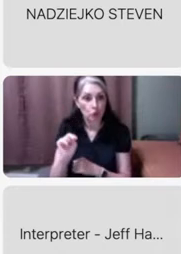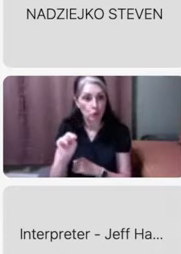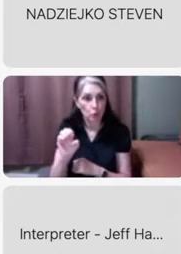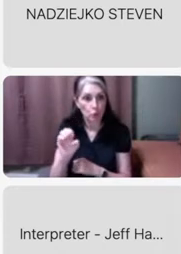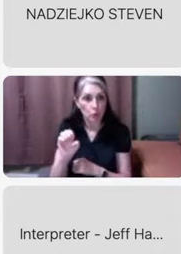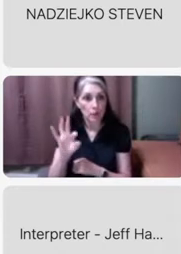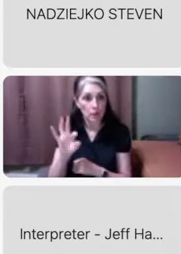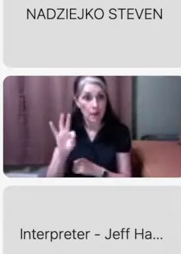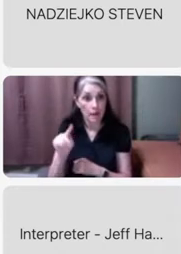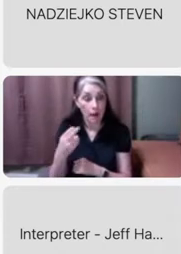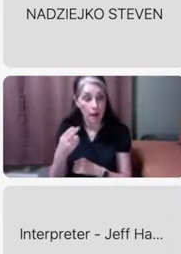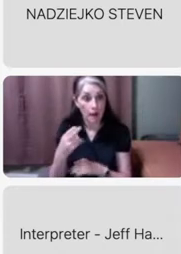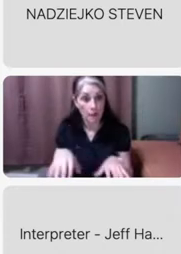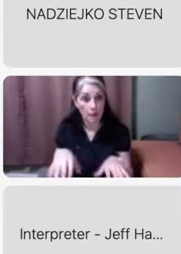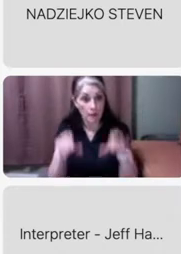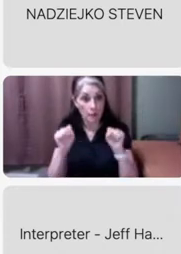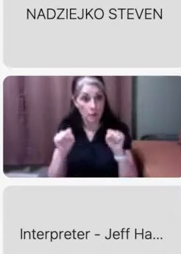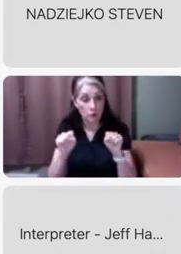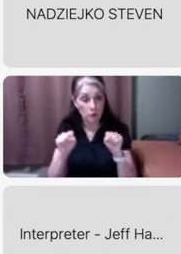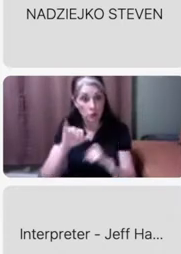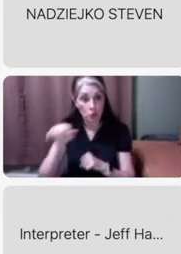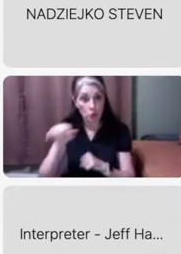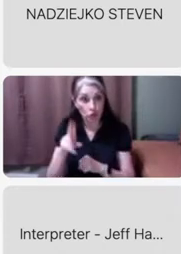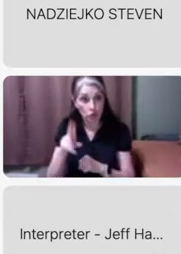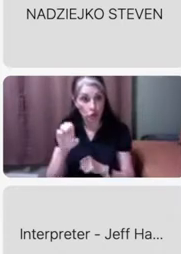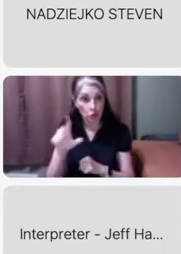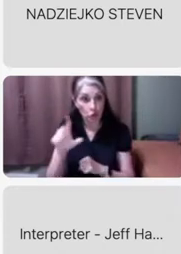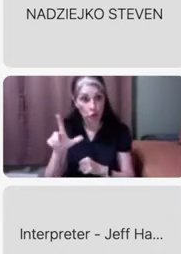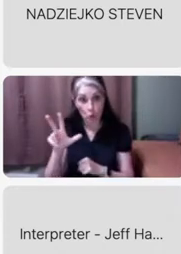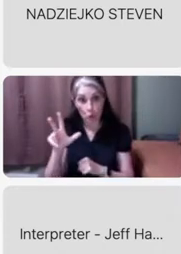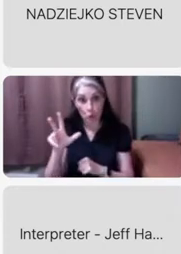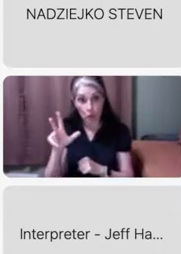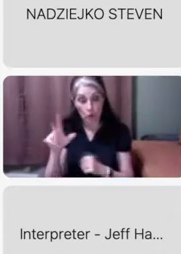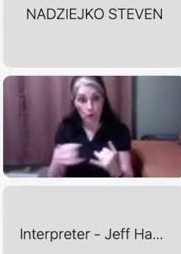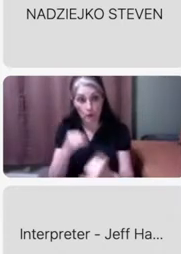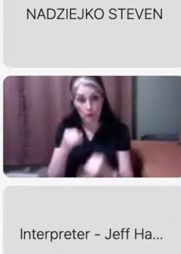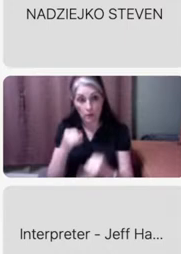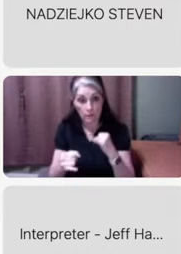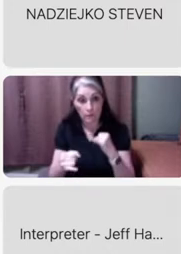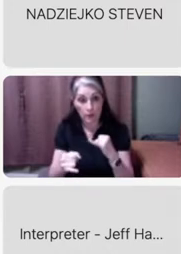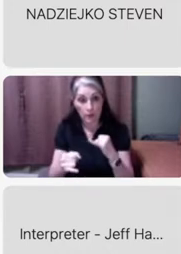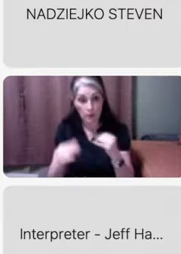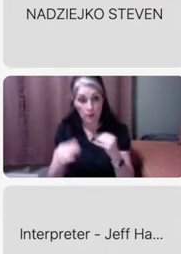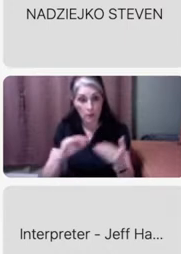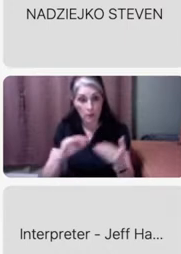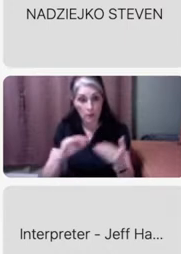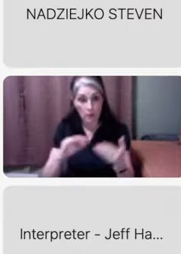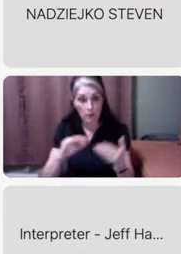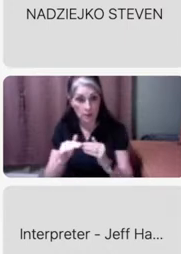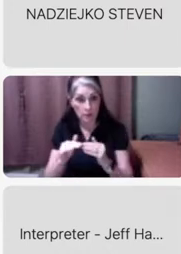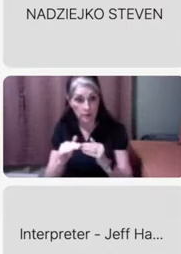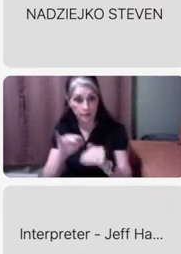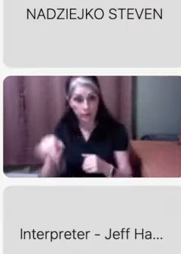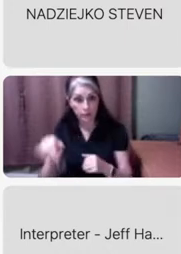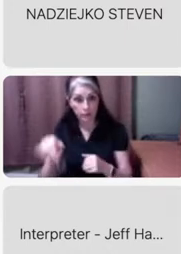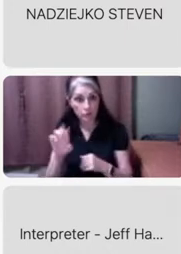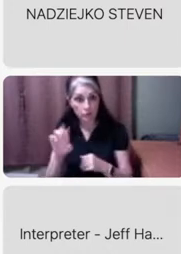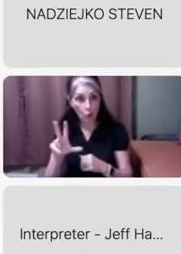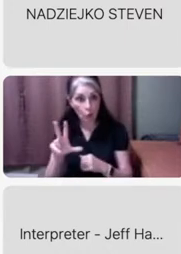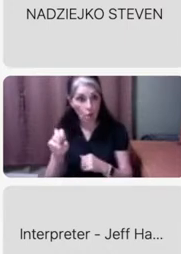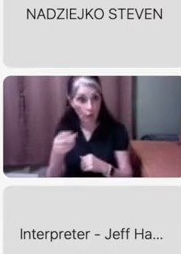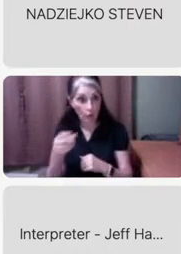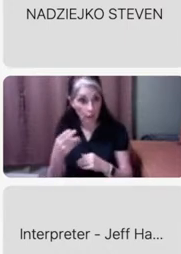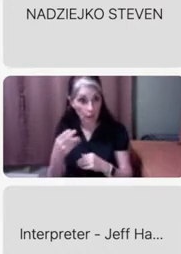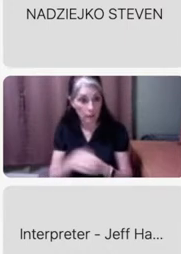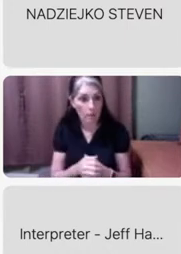23rd and then the final product due to the county by june 30th next slide please and